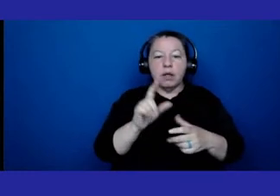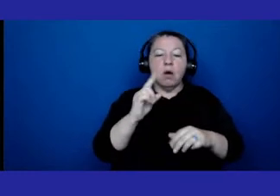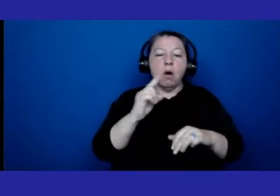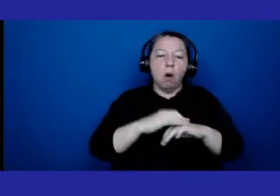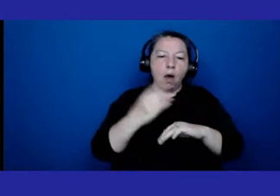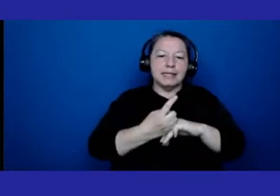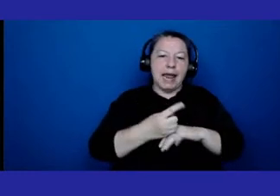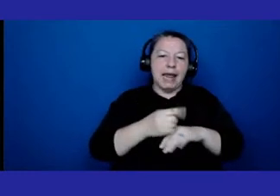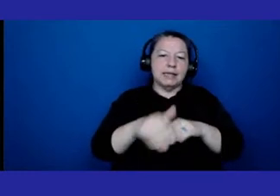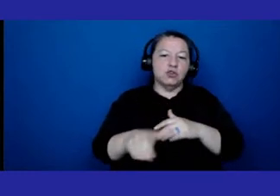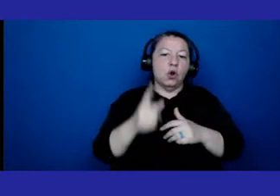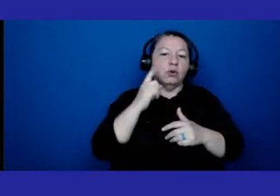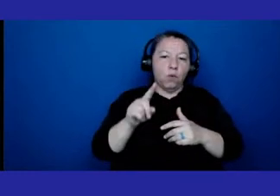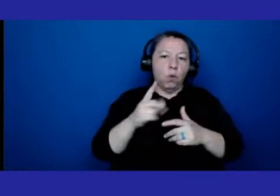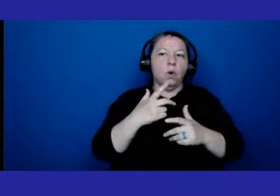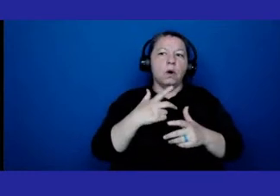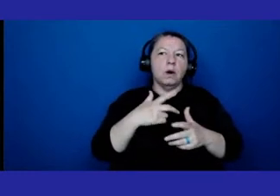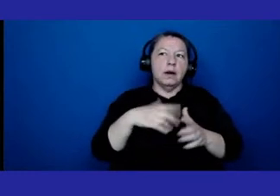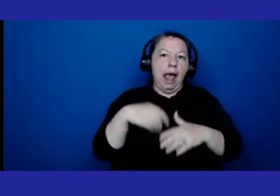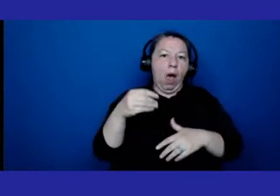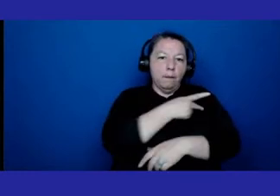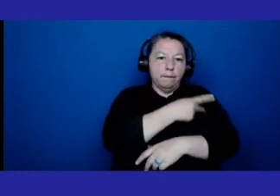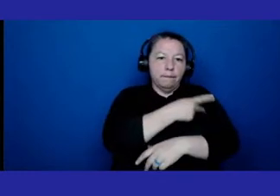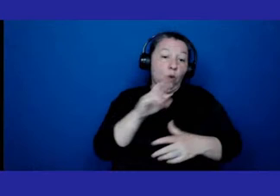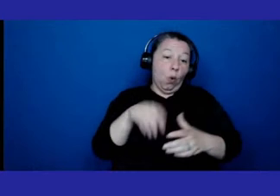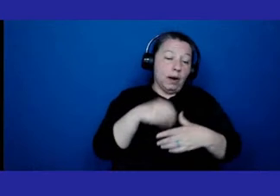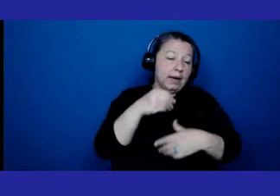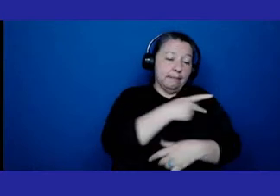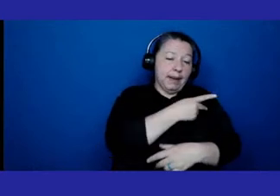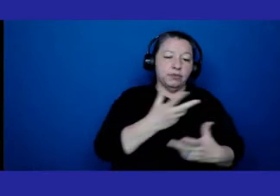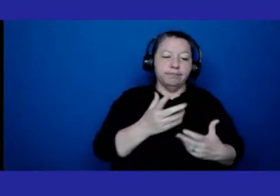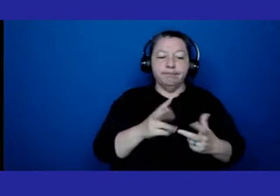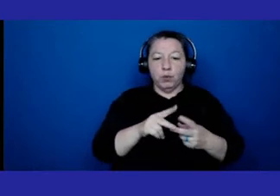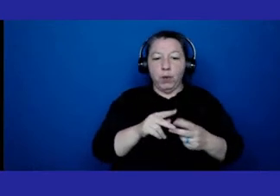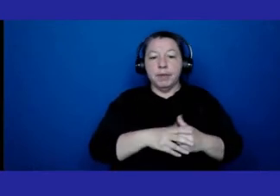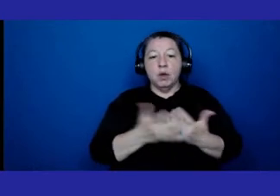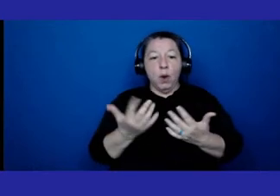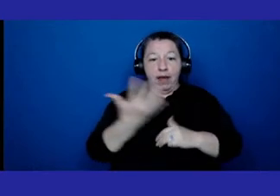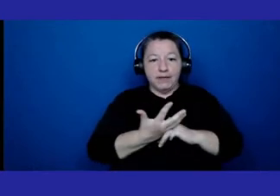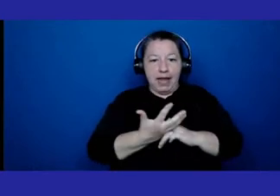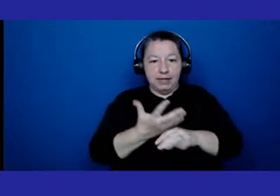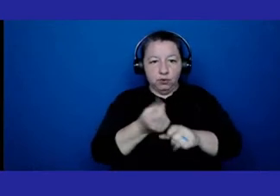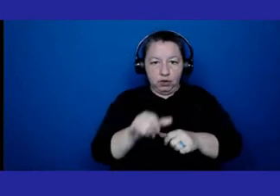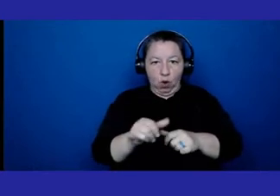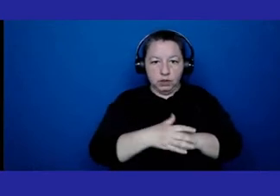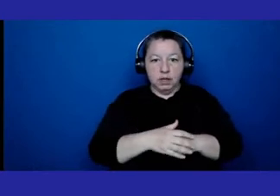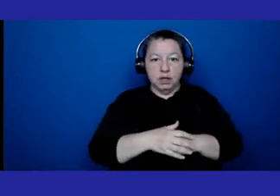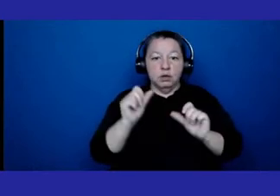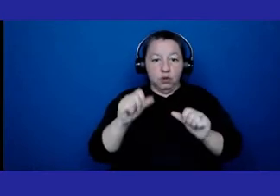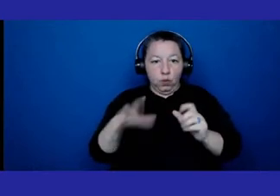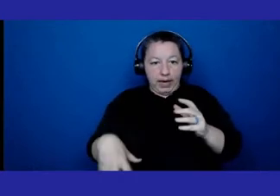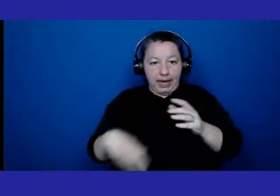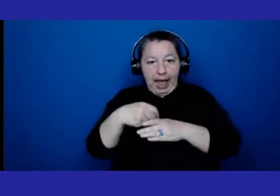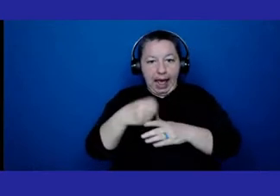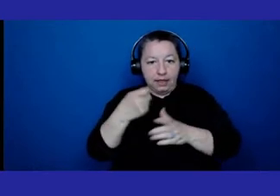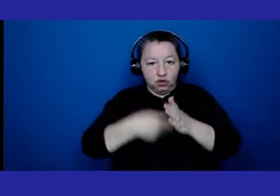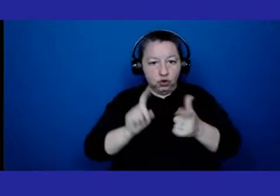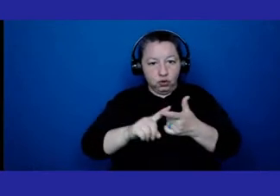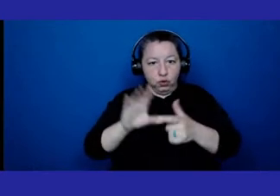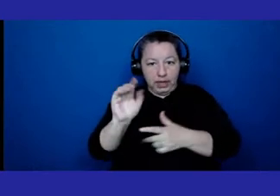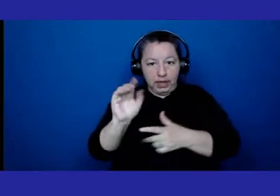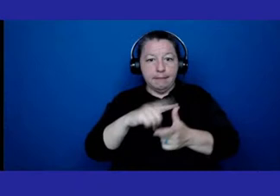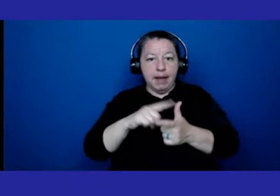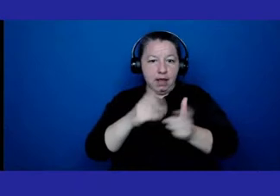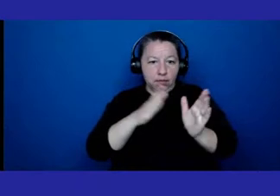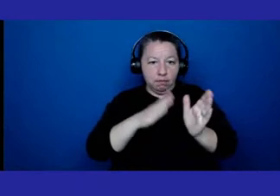or an inpatient. So we wait 5 days, get the read on those, unable to put the charge on the claim, and then we're prepared to send